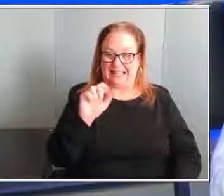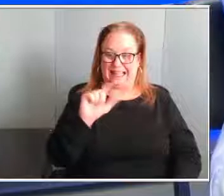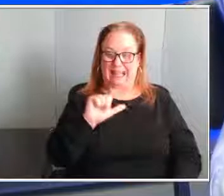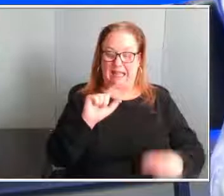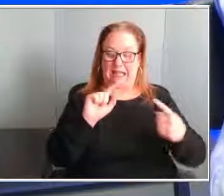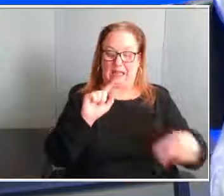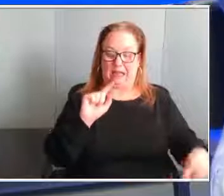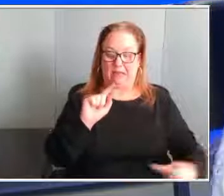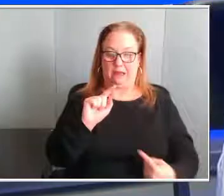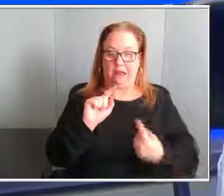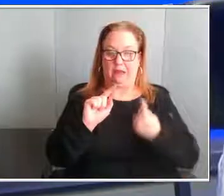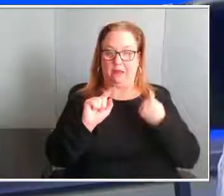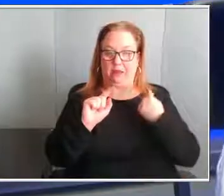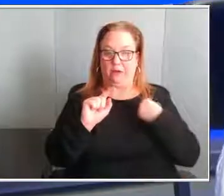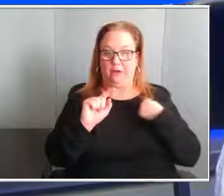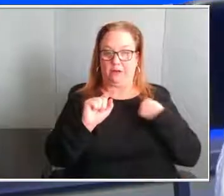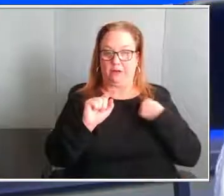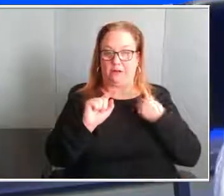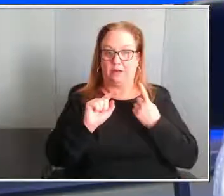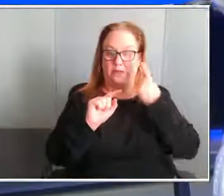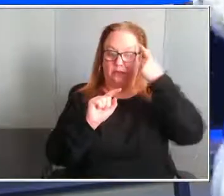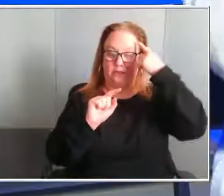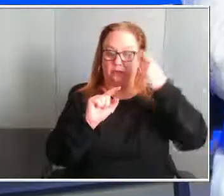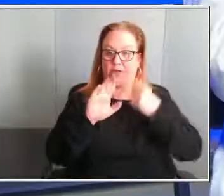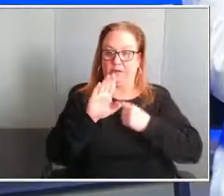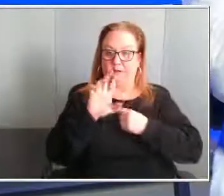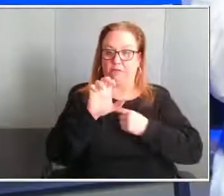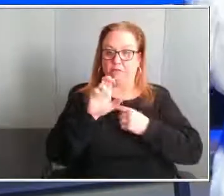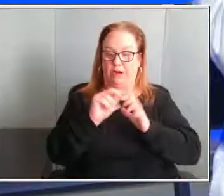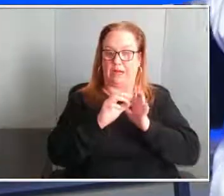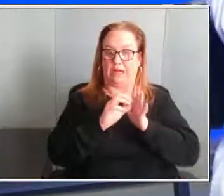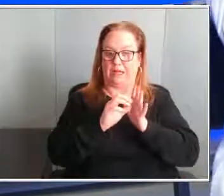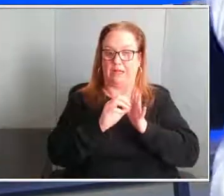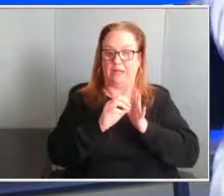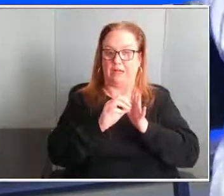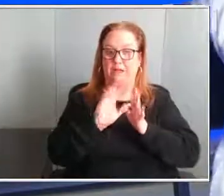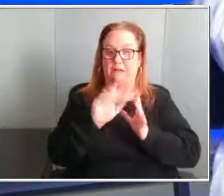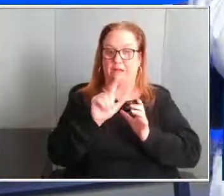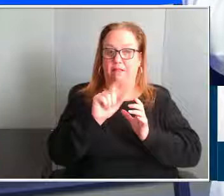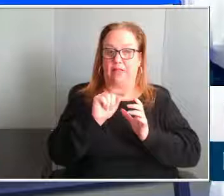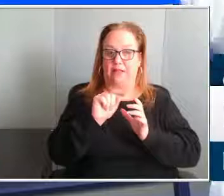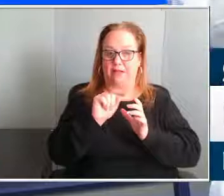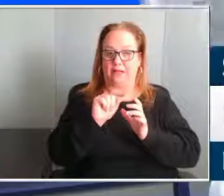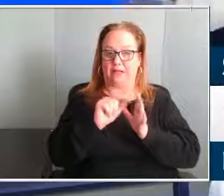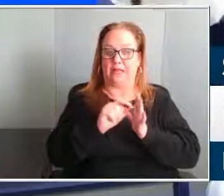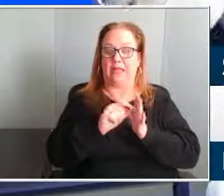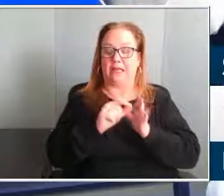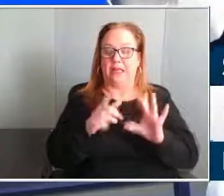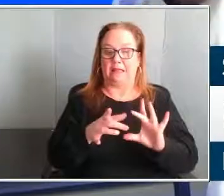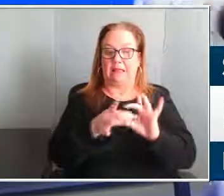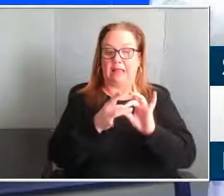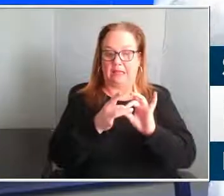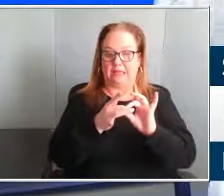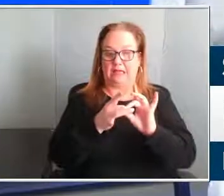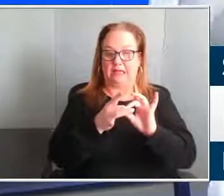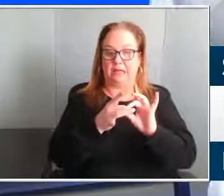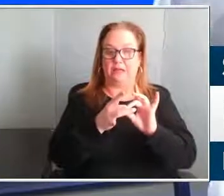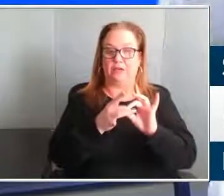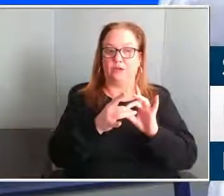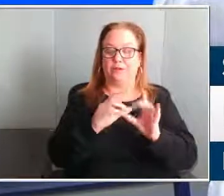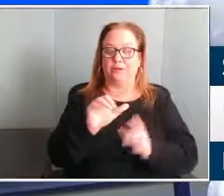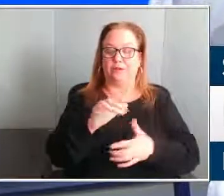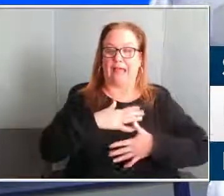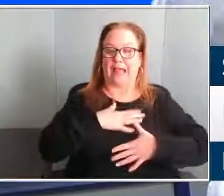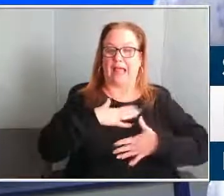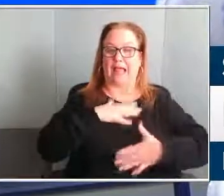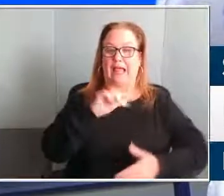around his aorta, literally into the brain to the level of the clot, and at the back end, I connected this to an aspiration tank which